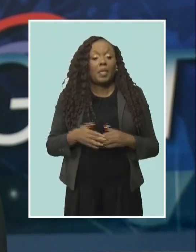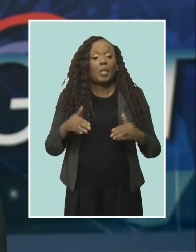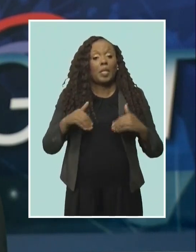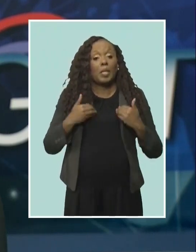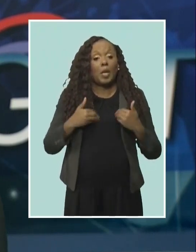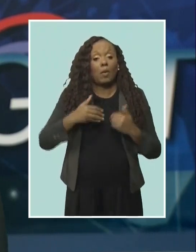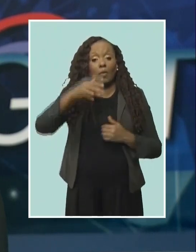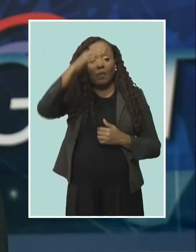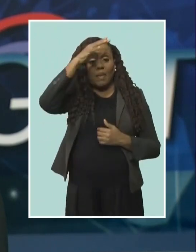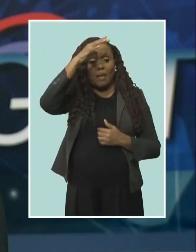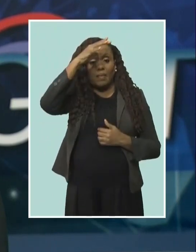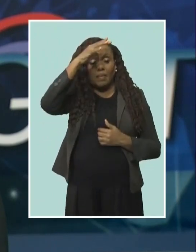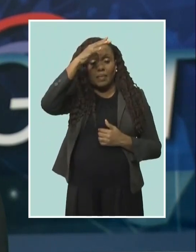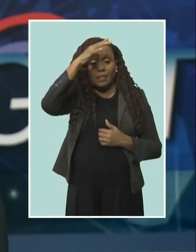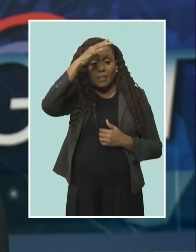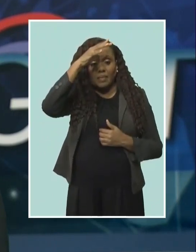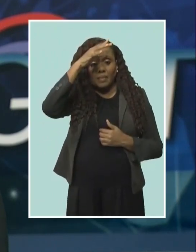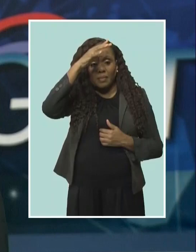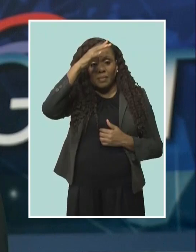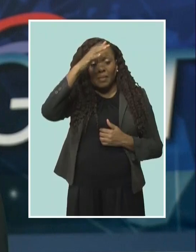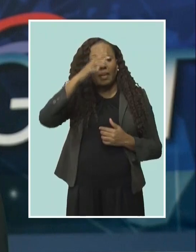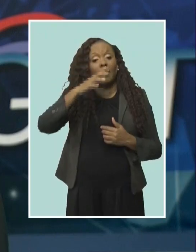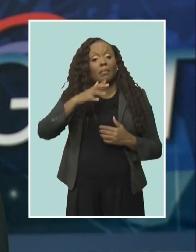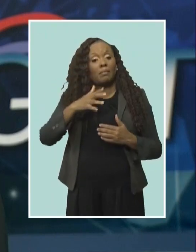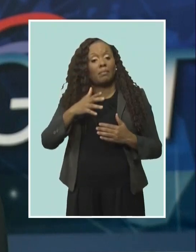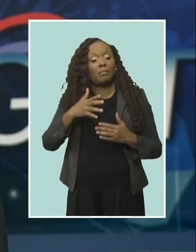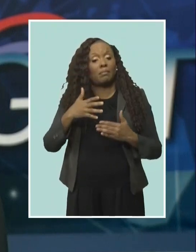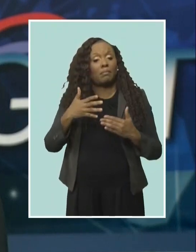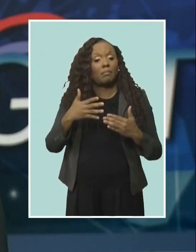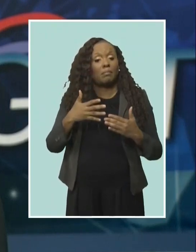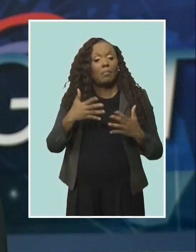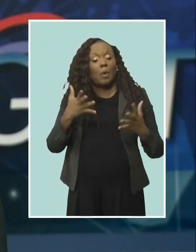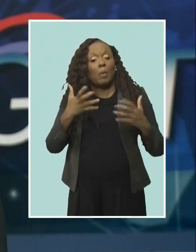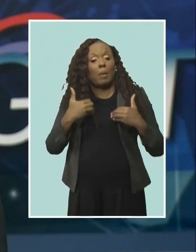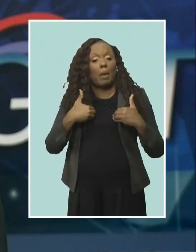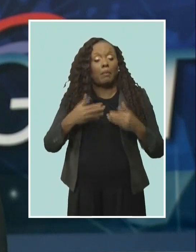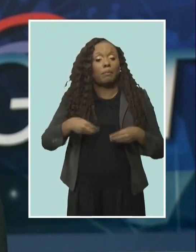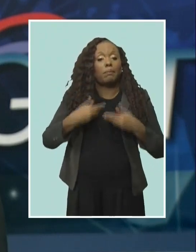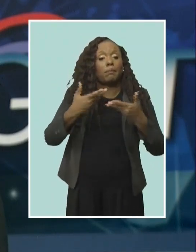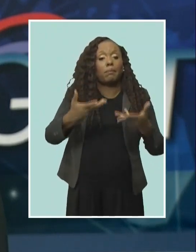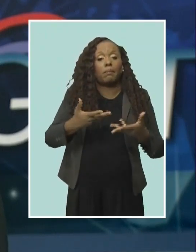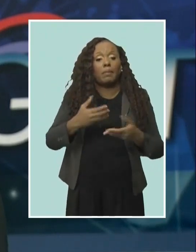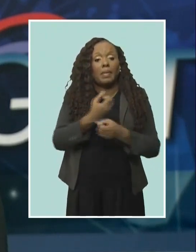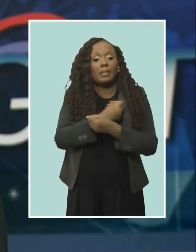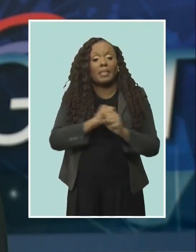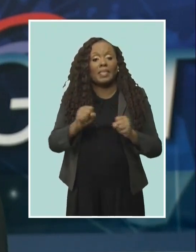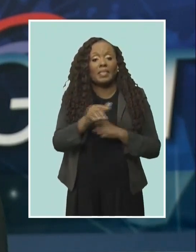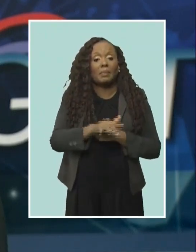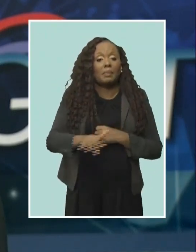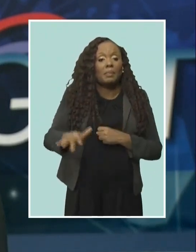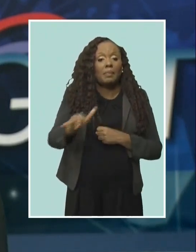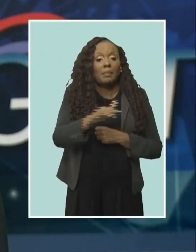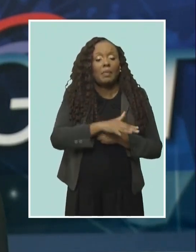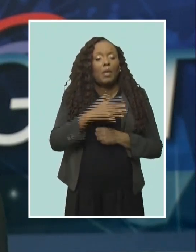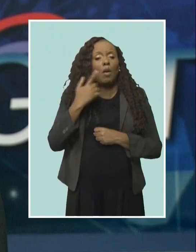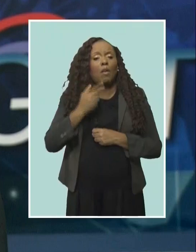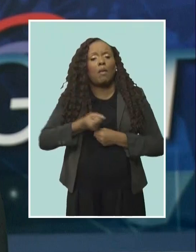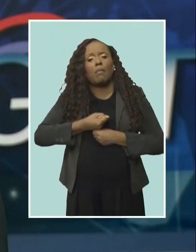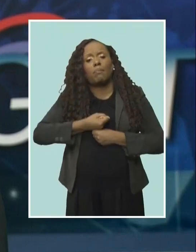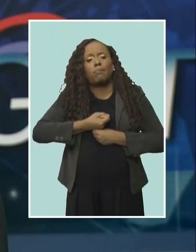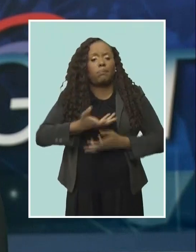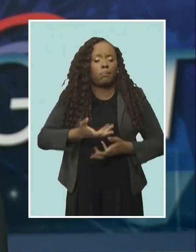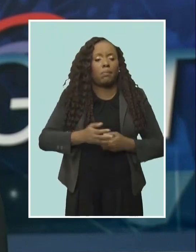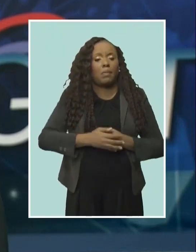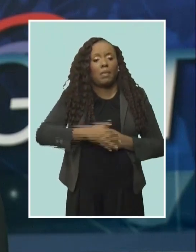Young fathers are being offered a safe space to voice their concerns and find solutions to recurring issues. This as